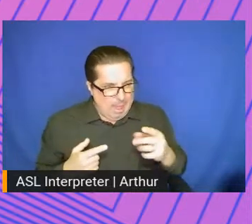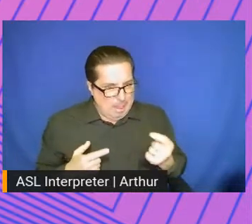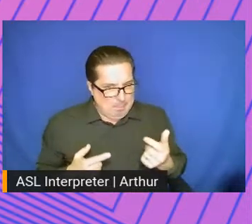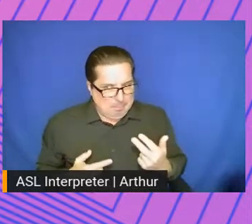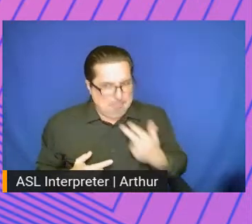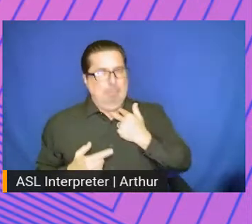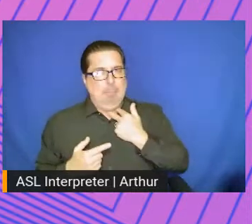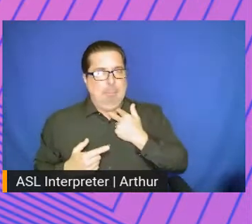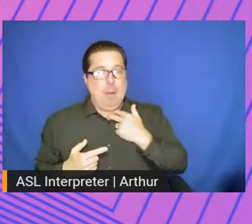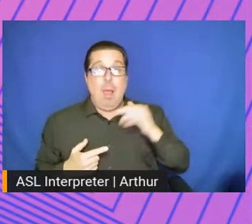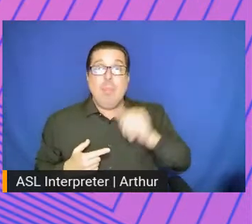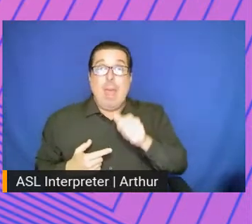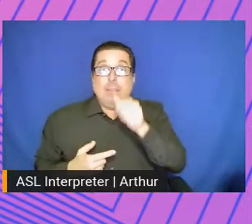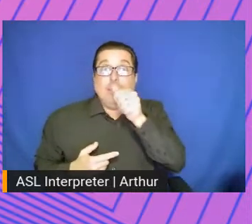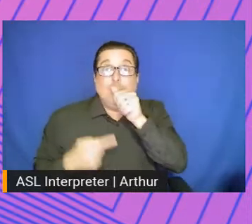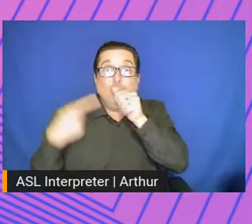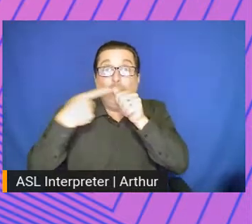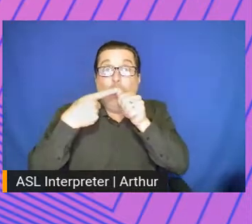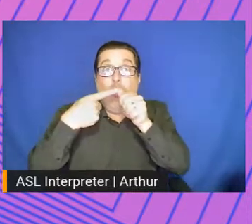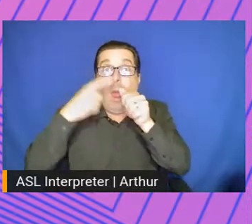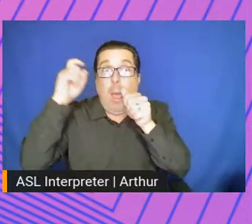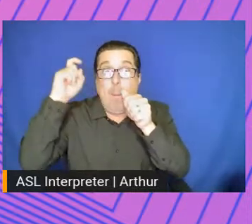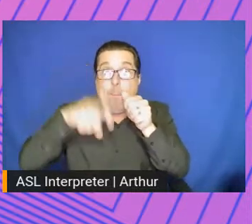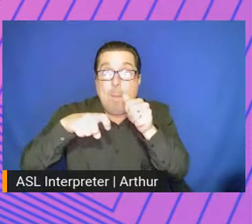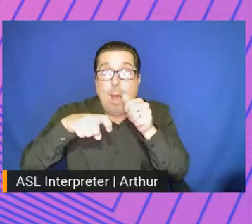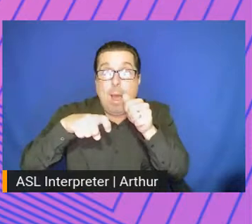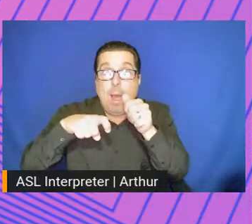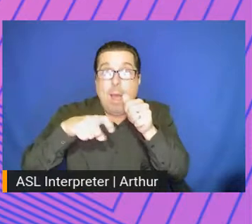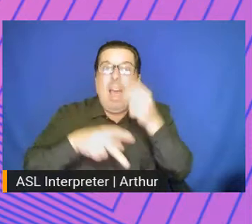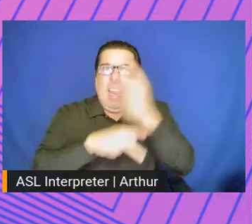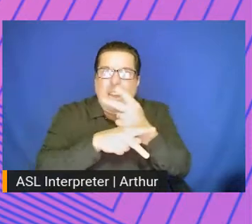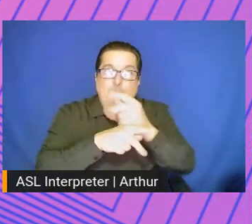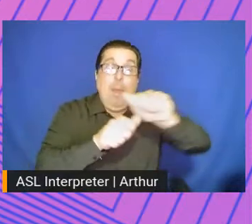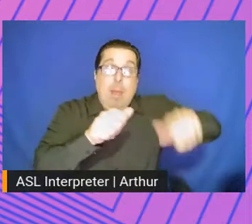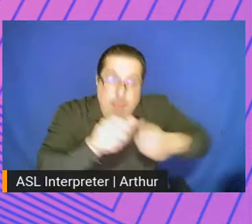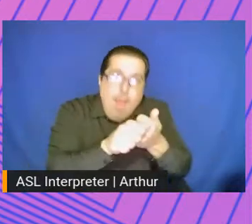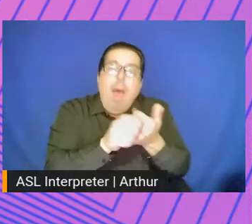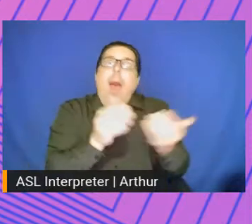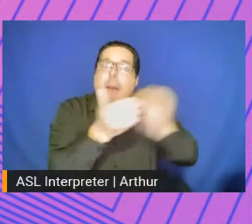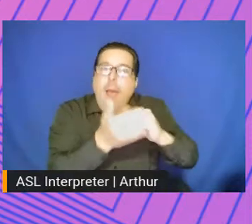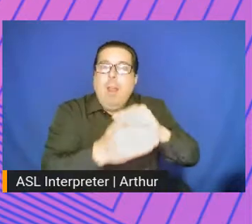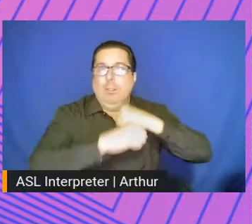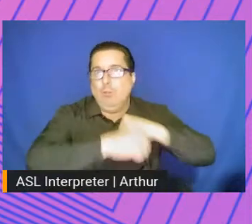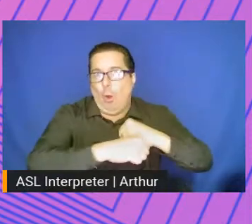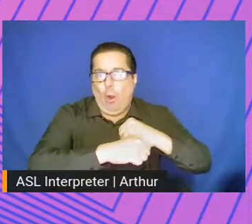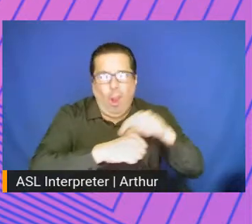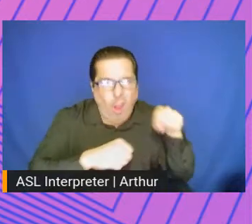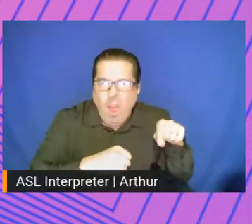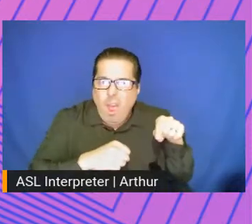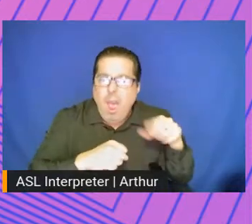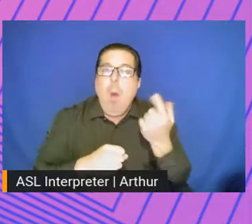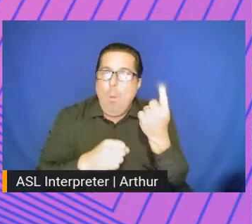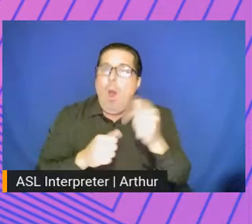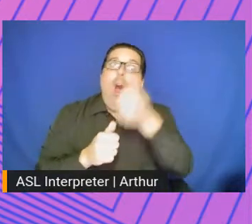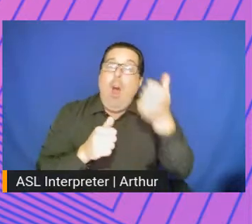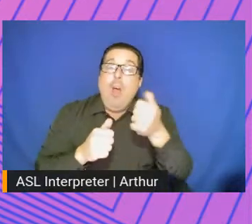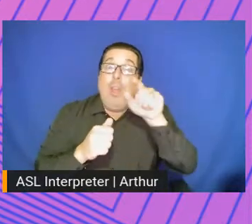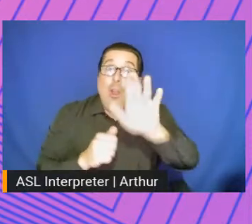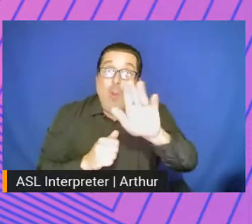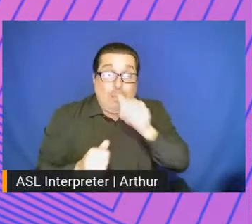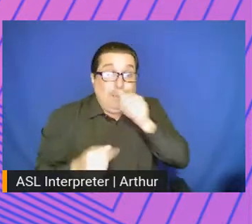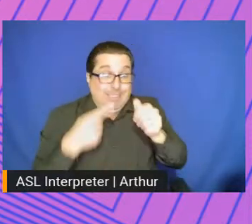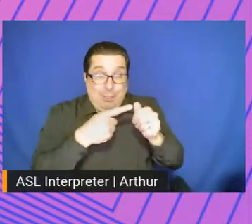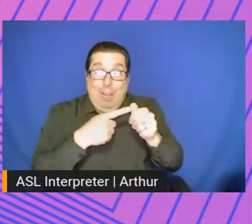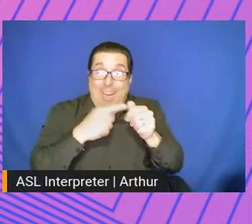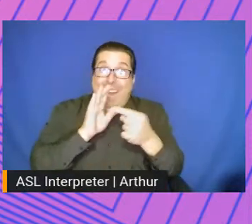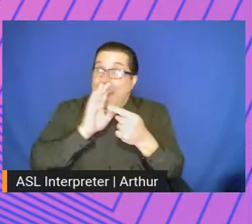that secret now has to be kept secure. And that's one of the reasons I love to talk about encrypting your secrets, whether you use sealed